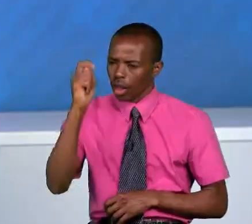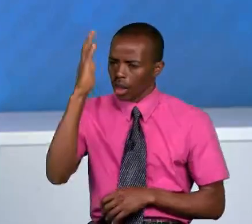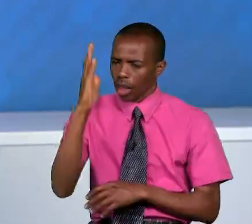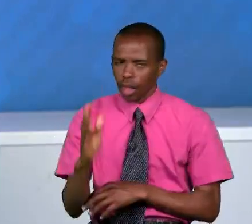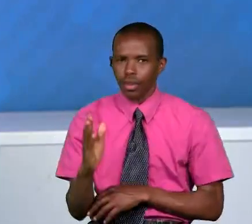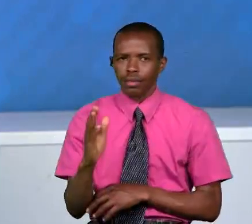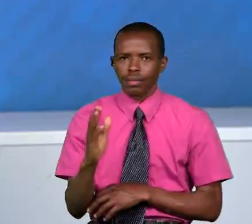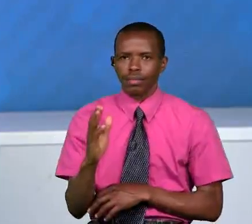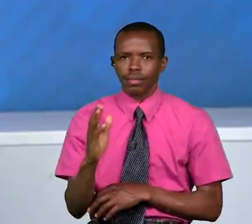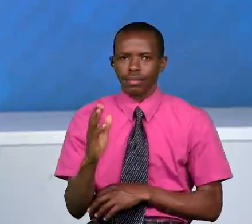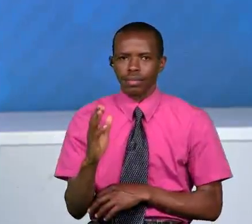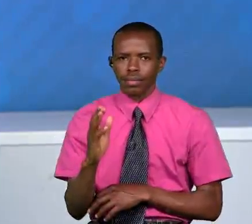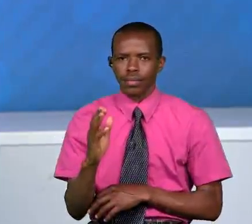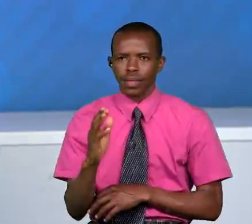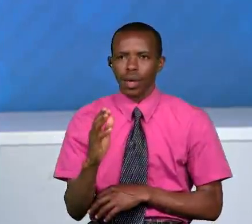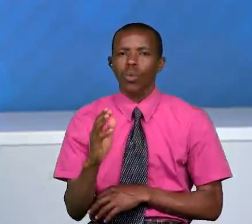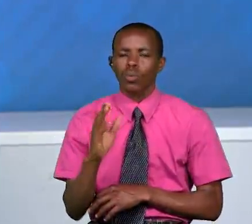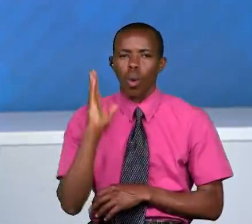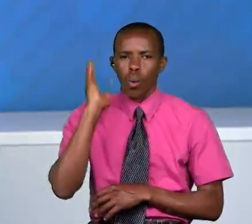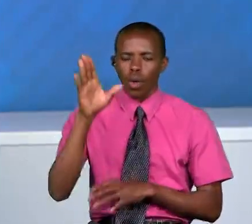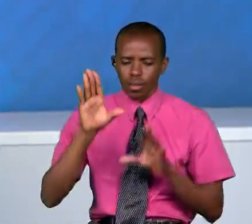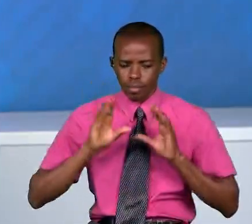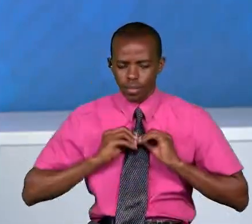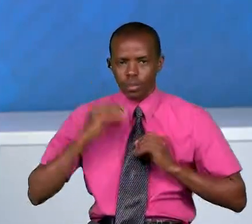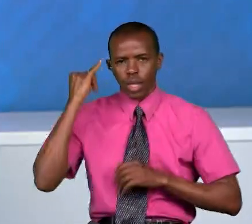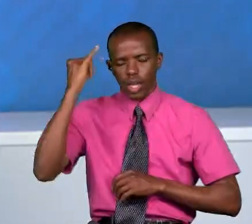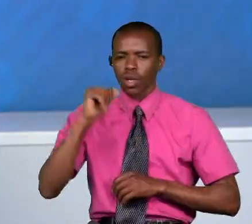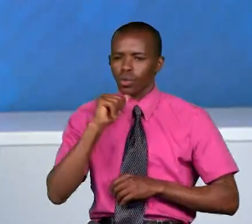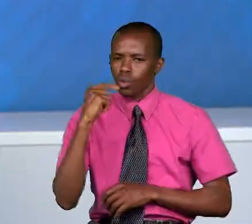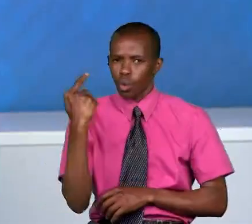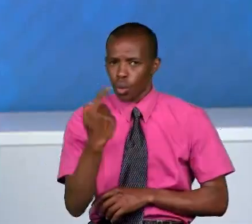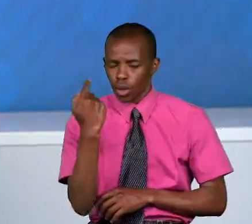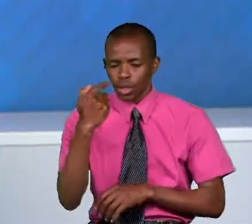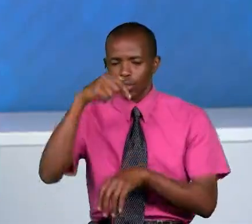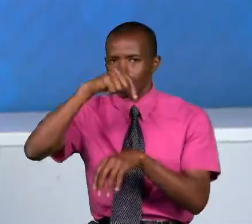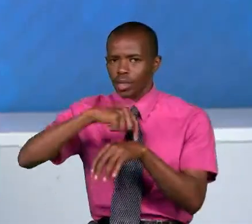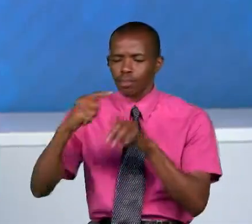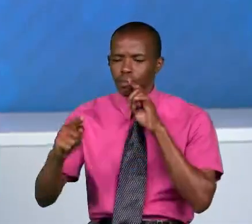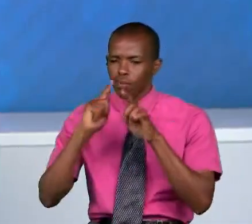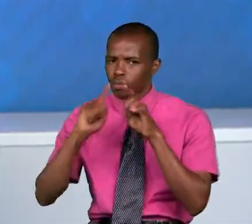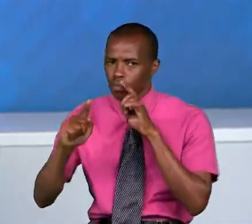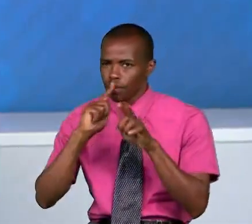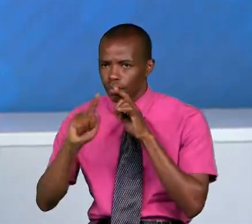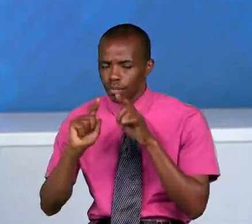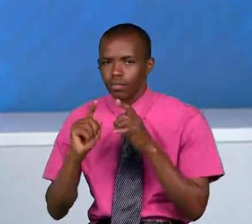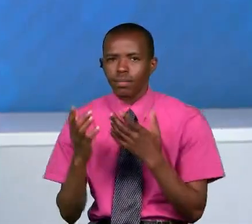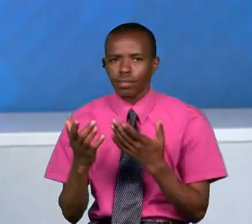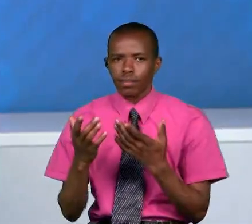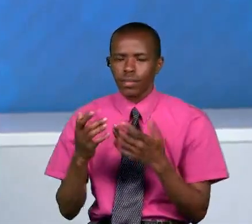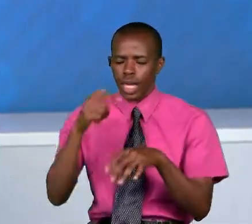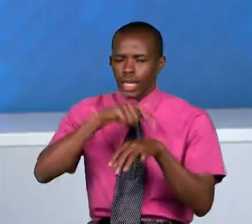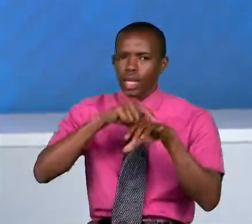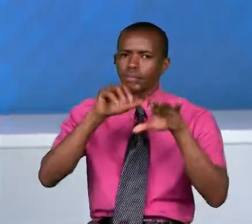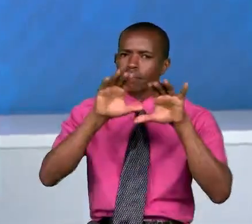would actually welcome that move. And it's not only when we are talking about, you know, when the